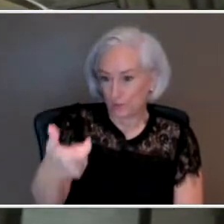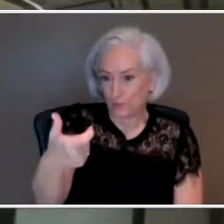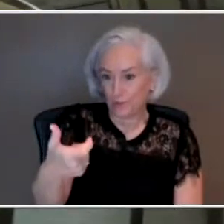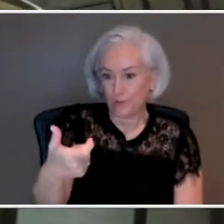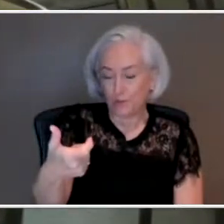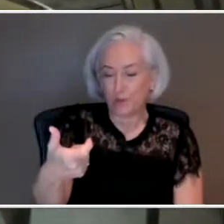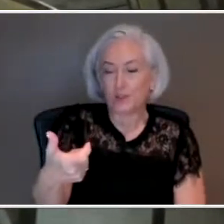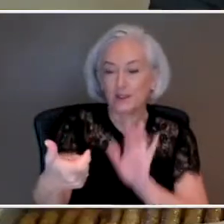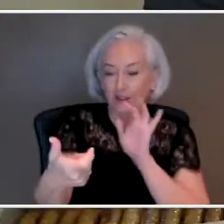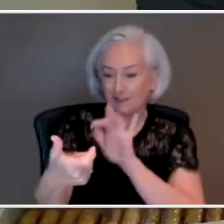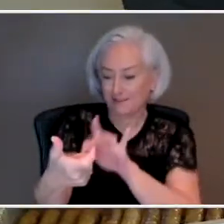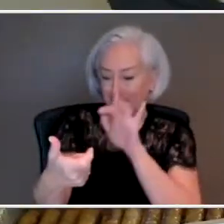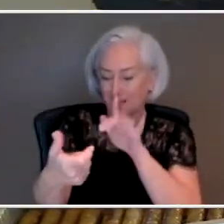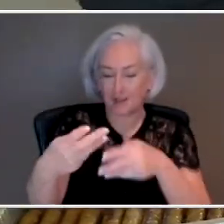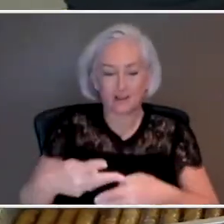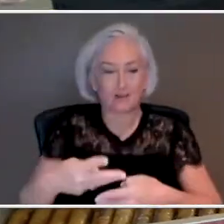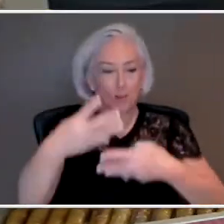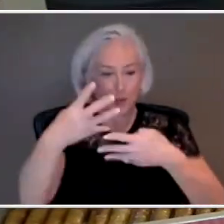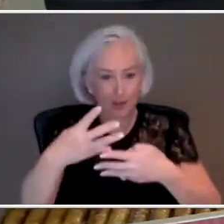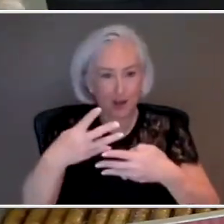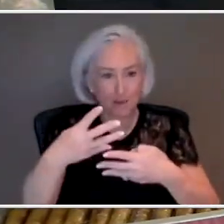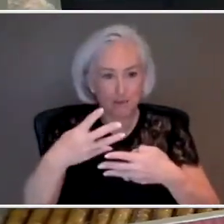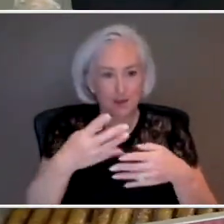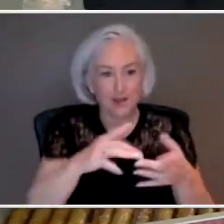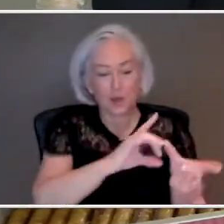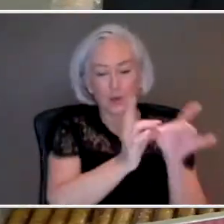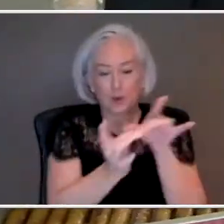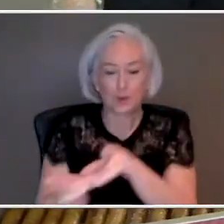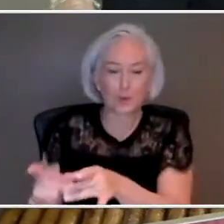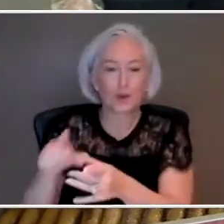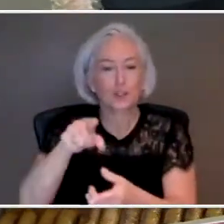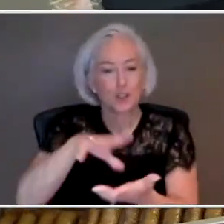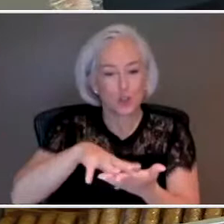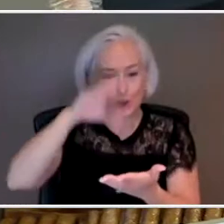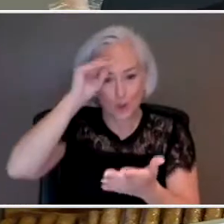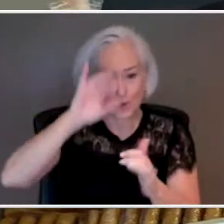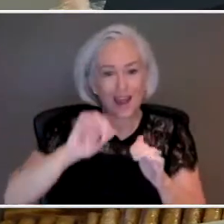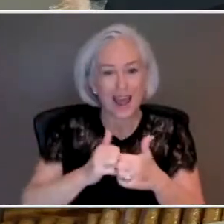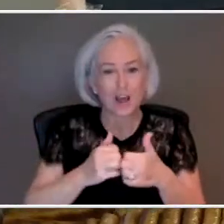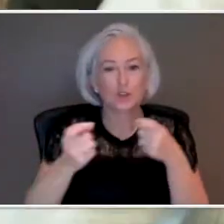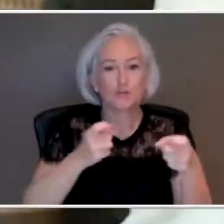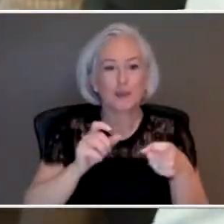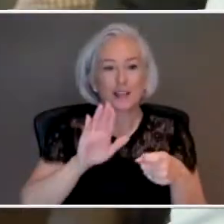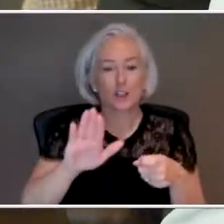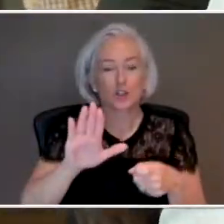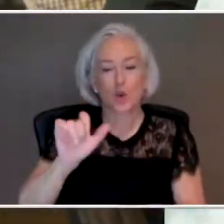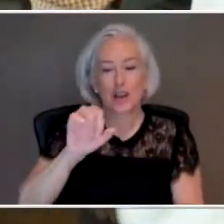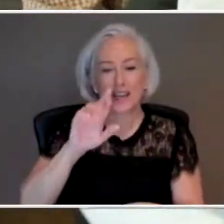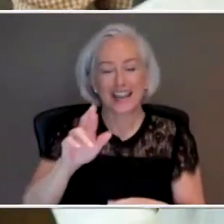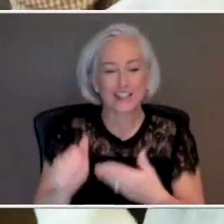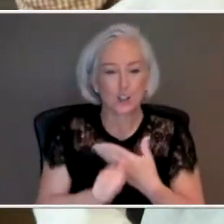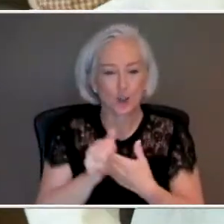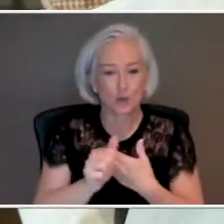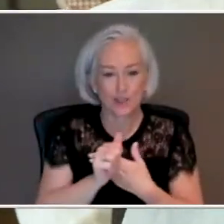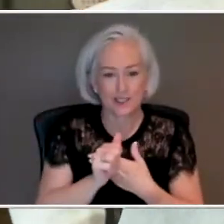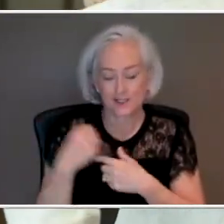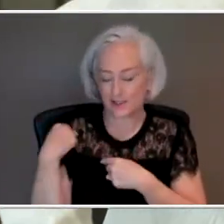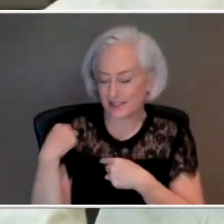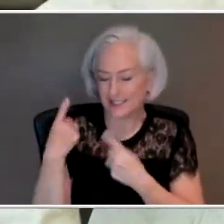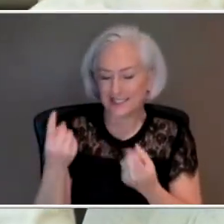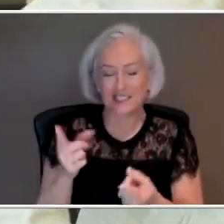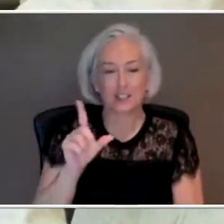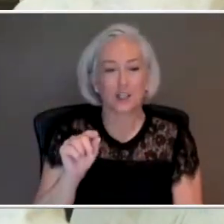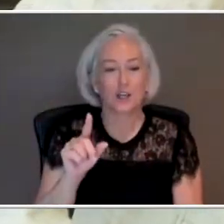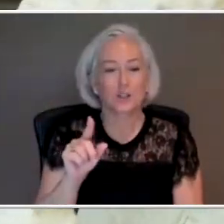right of your screen, it will take you to a place where you can learn how to manage your cancer risk. Since 2009, Crucial Catch has